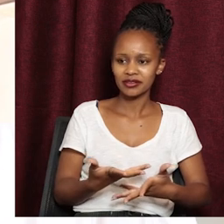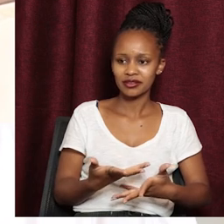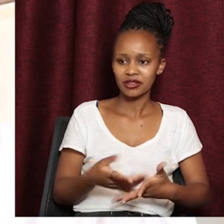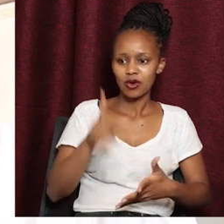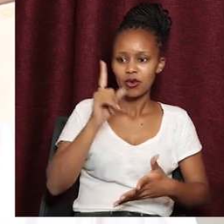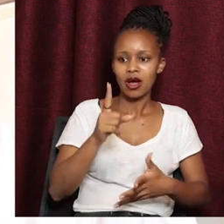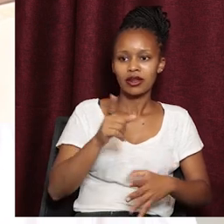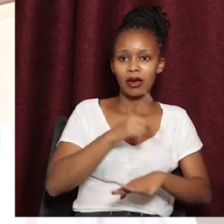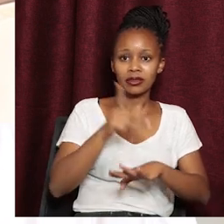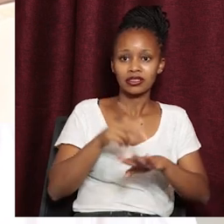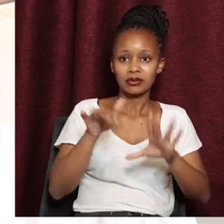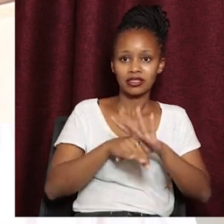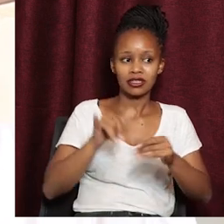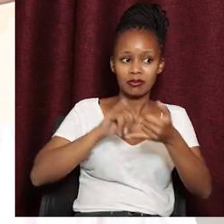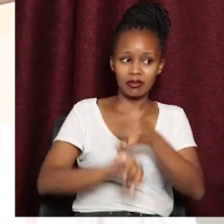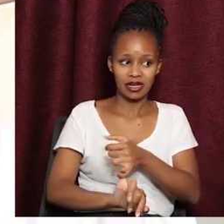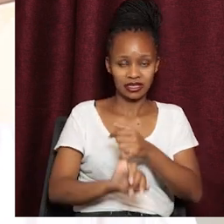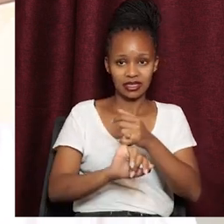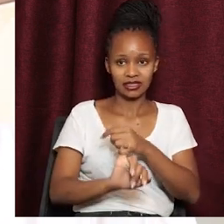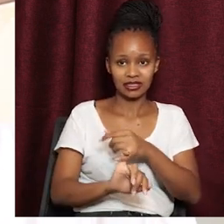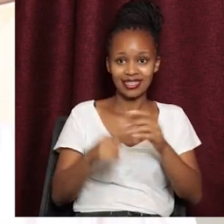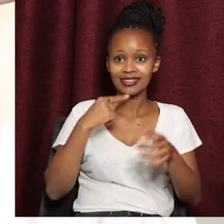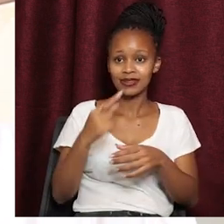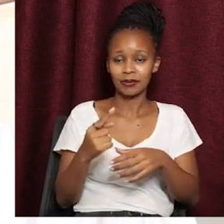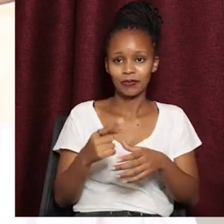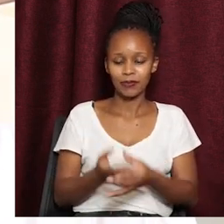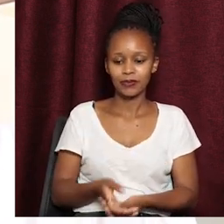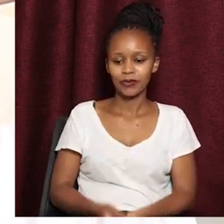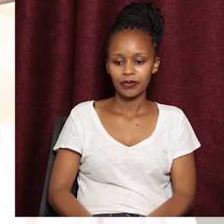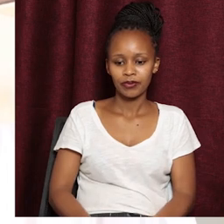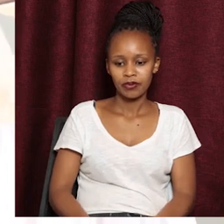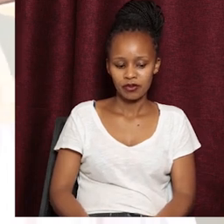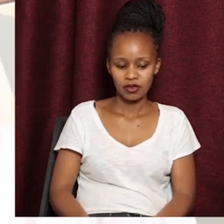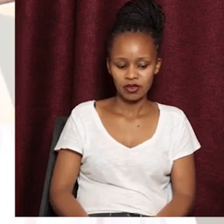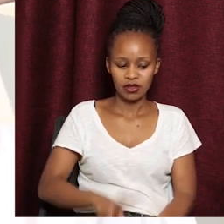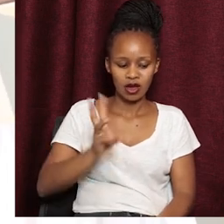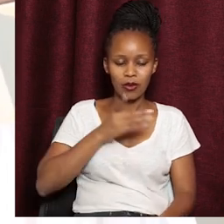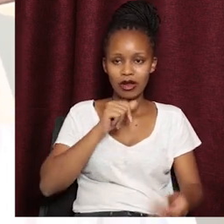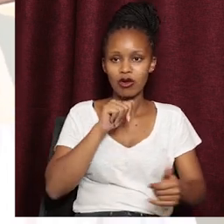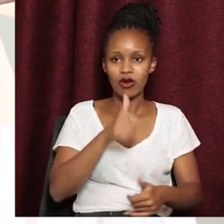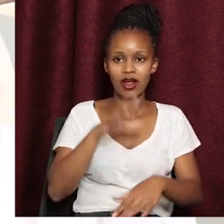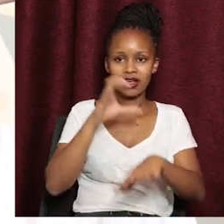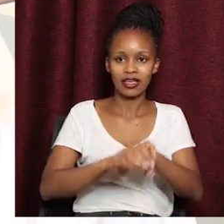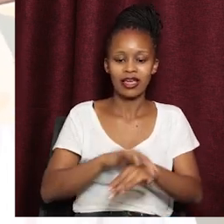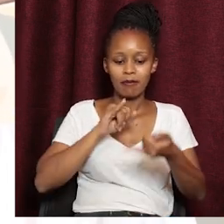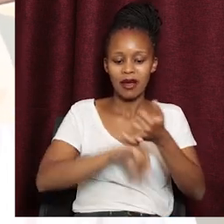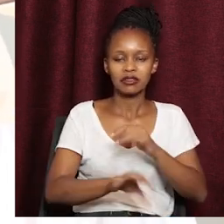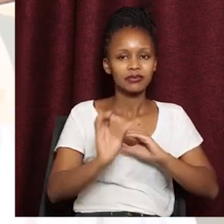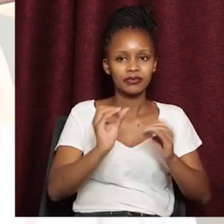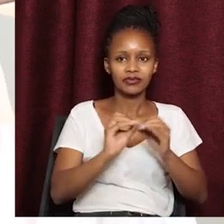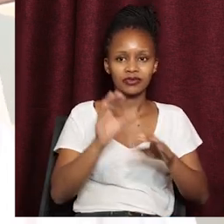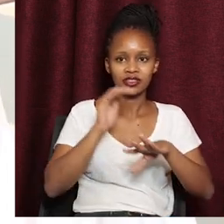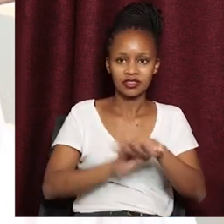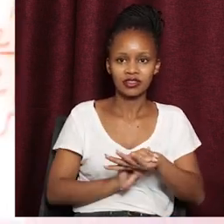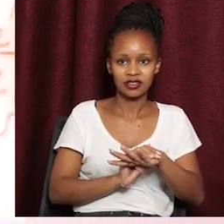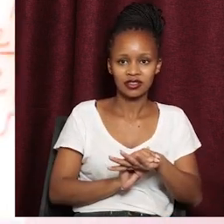marriage therapy, we say that we do not get married on account of where